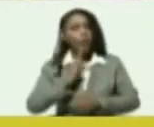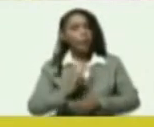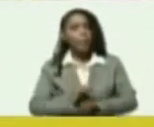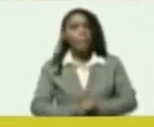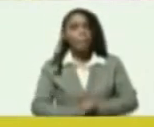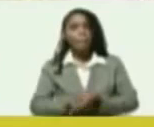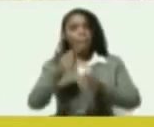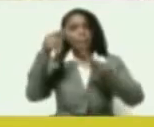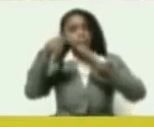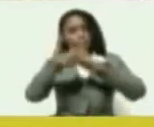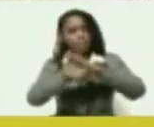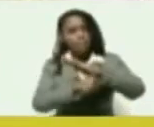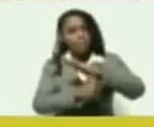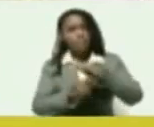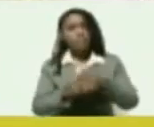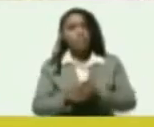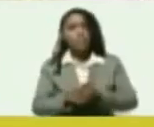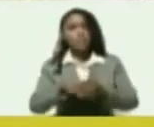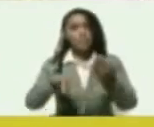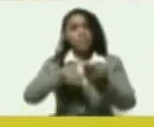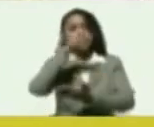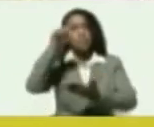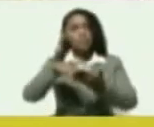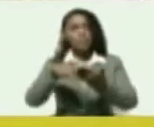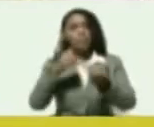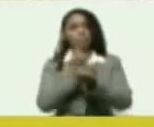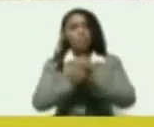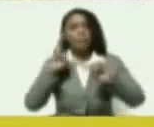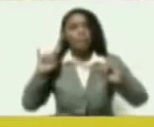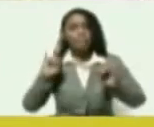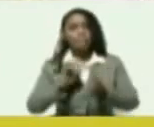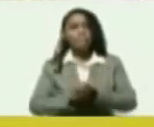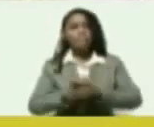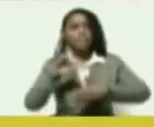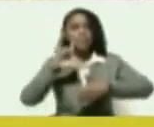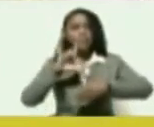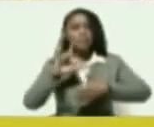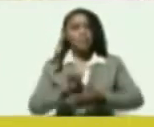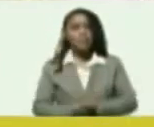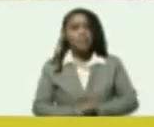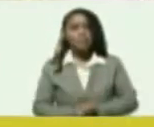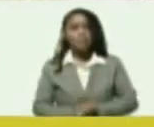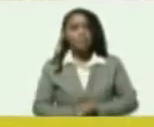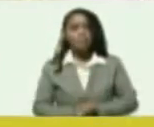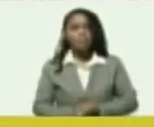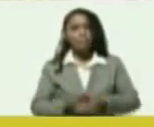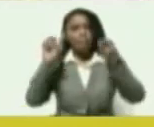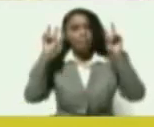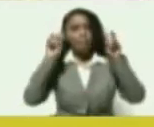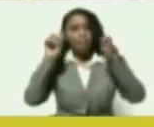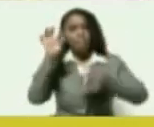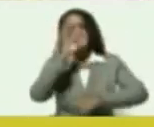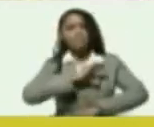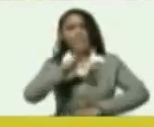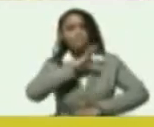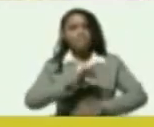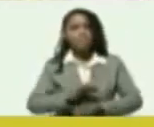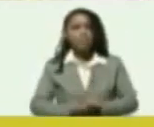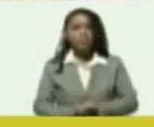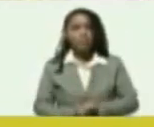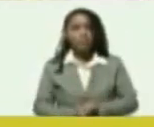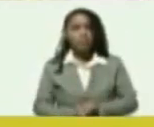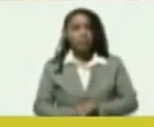Bolivarian socialism, deeply nationalist and independent, and Latin Americanism, a